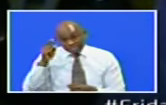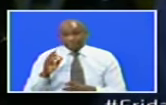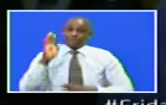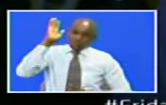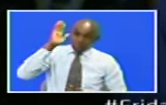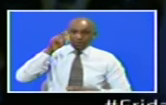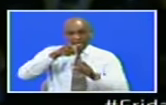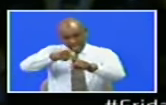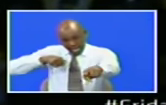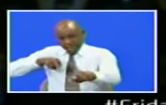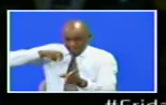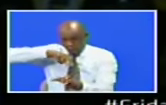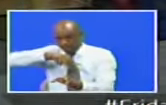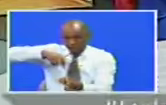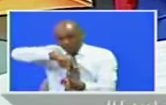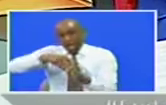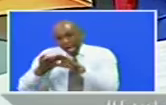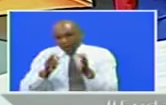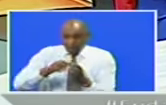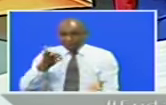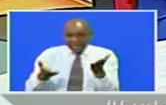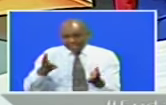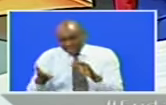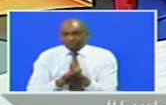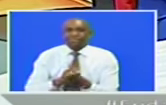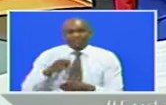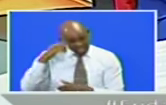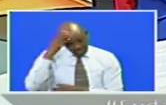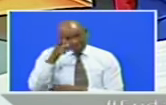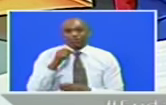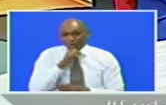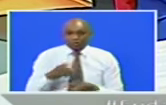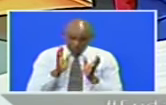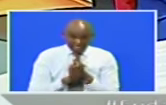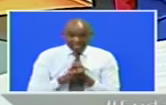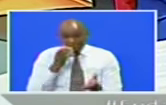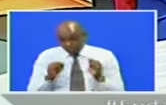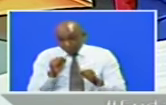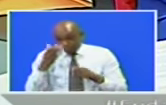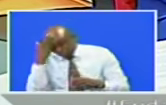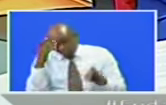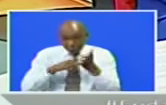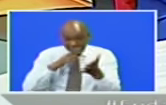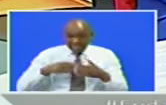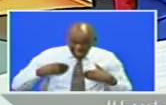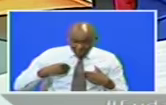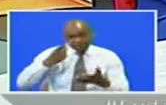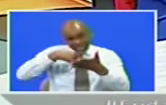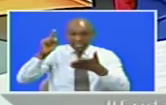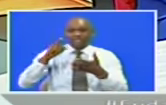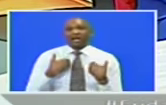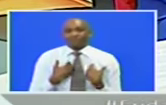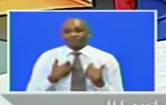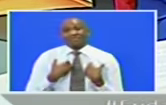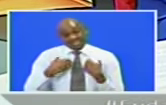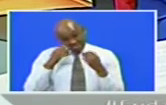walk in a straight line, or hold your breath for a certain time, will it go a long way in determining how guilty or innocent one is if